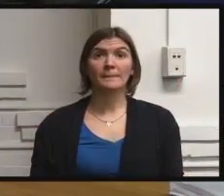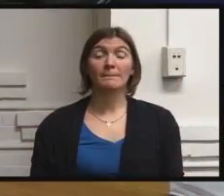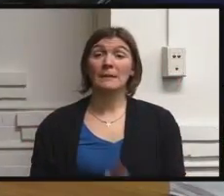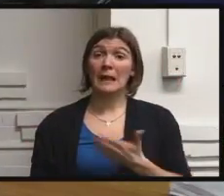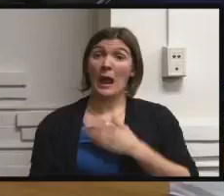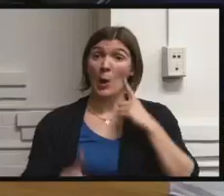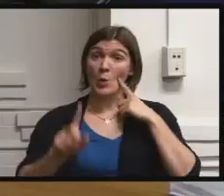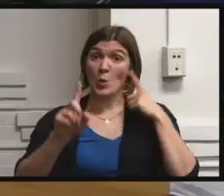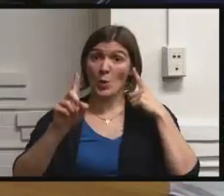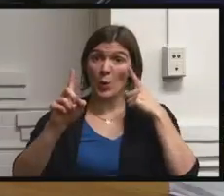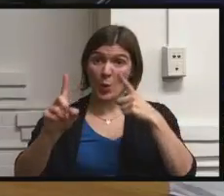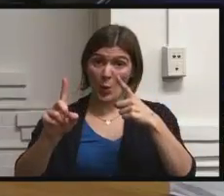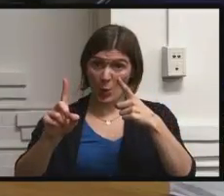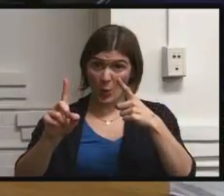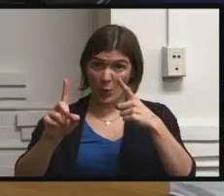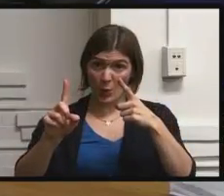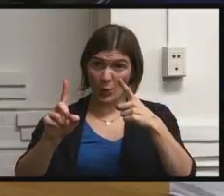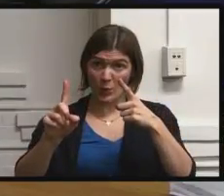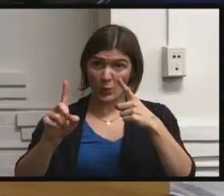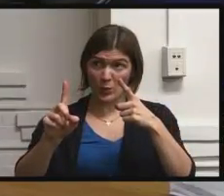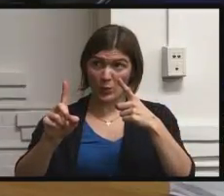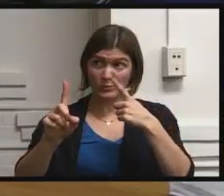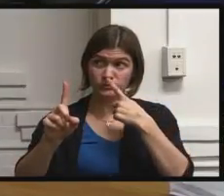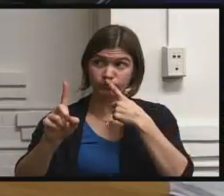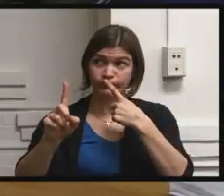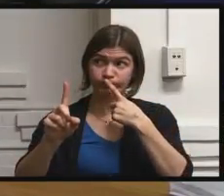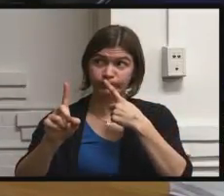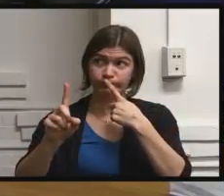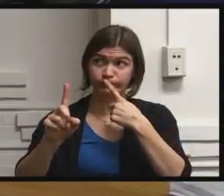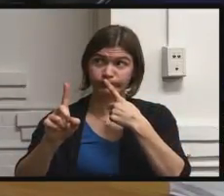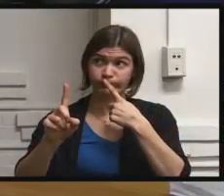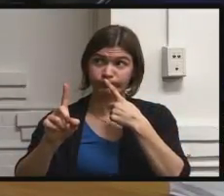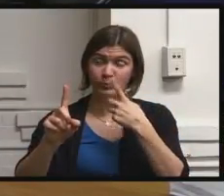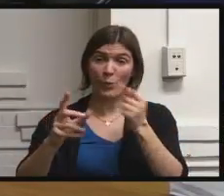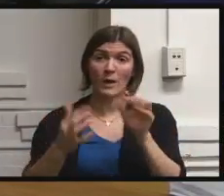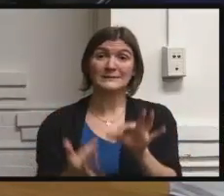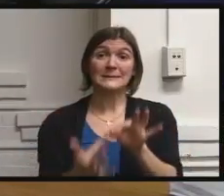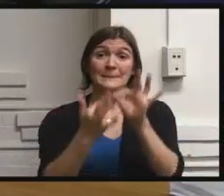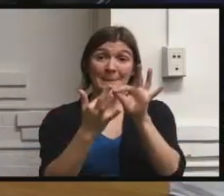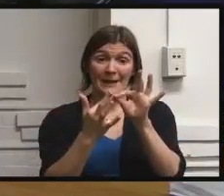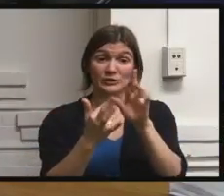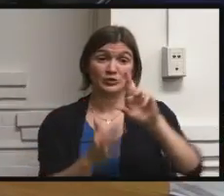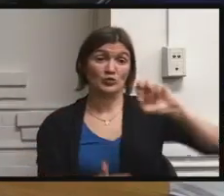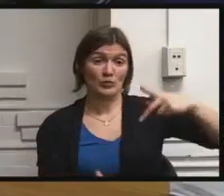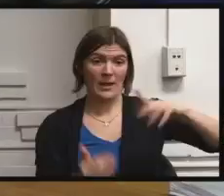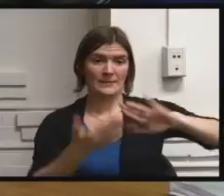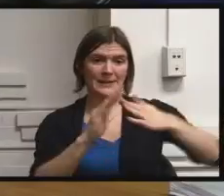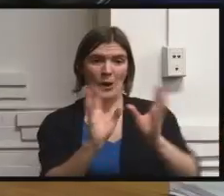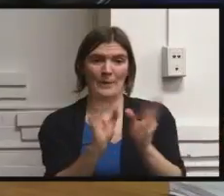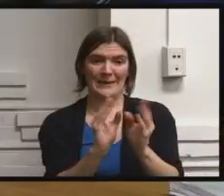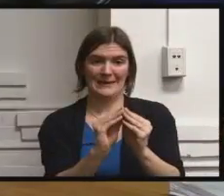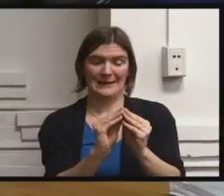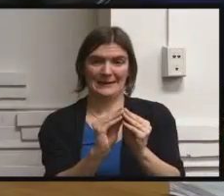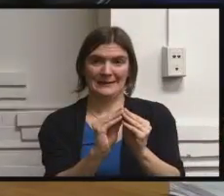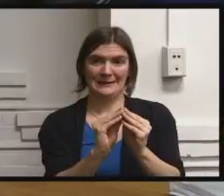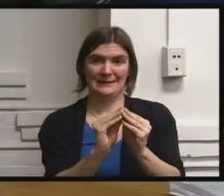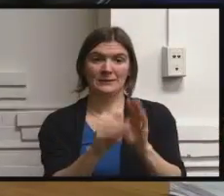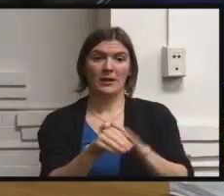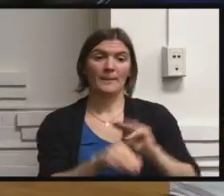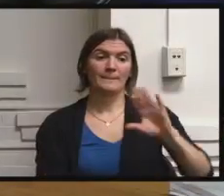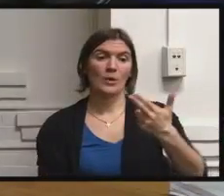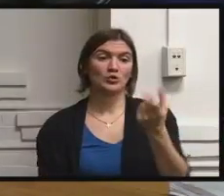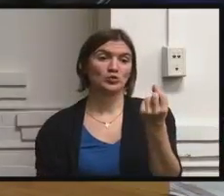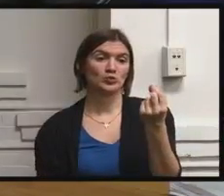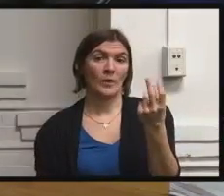to schedule a special representative town meeting on